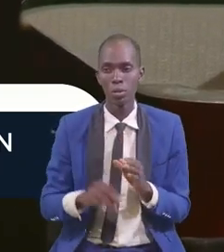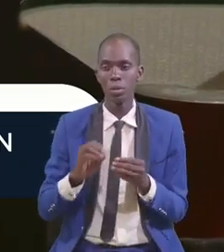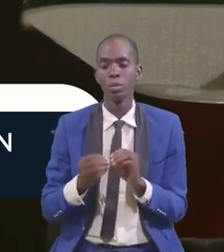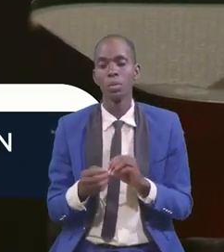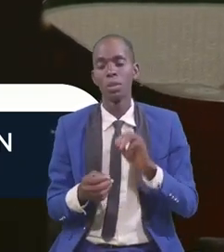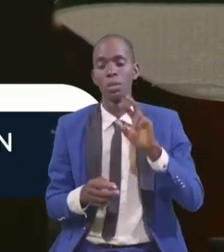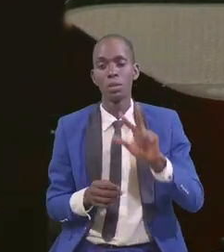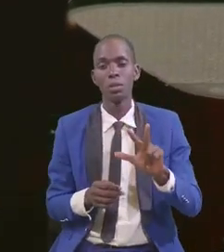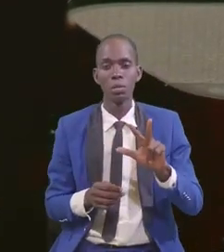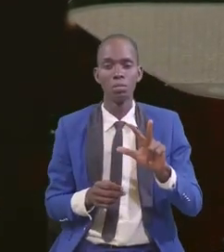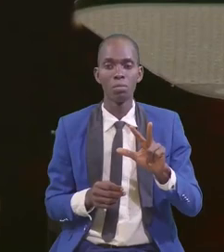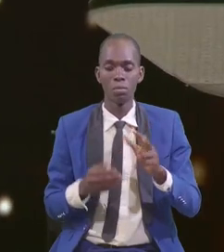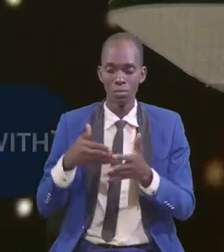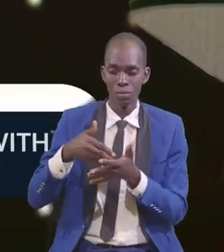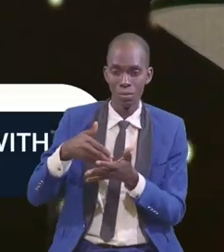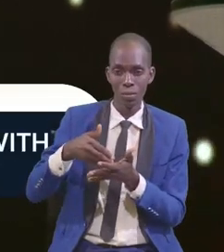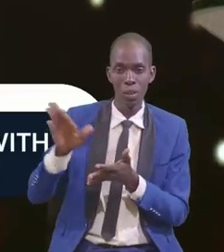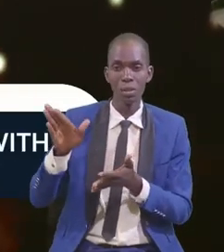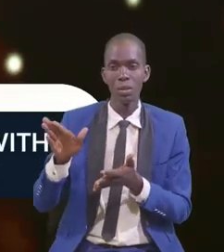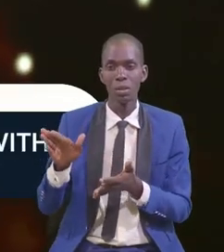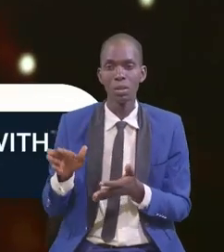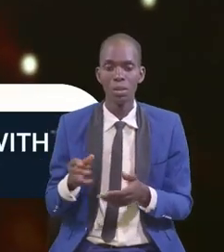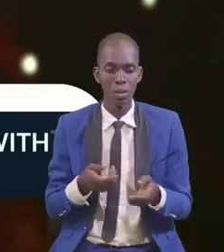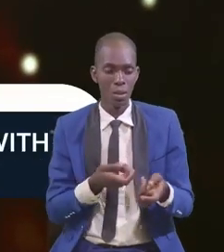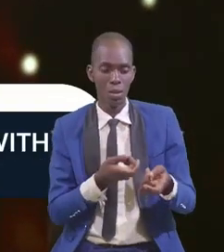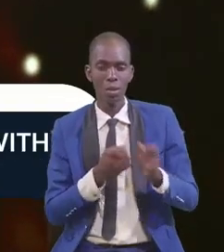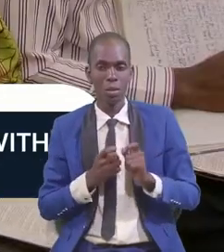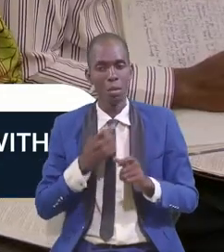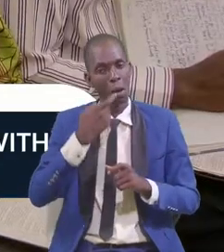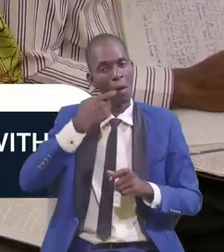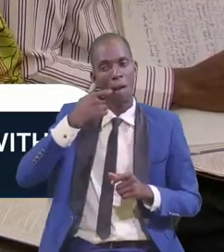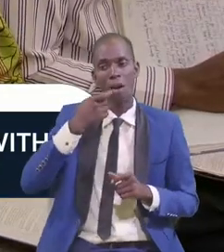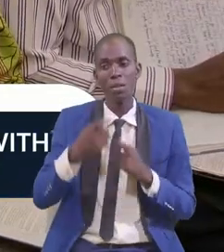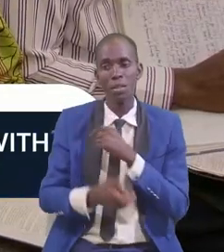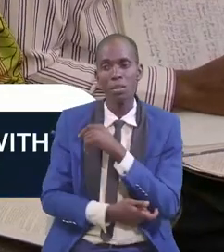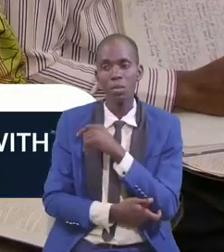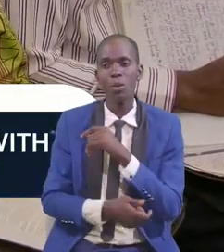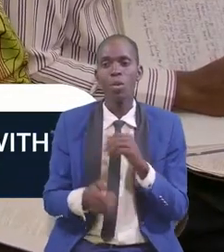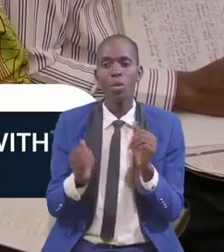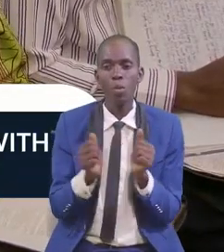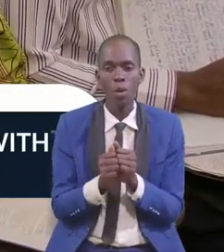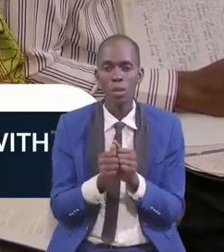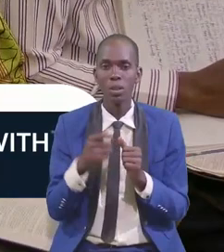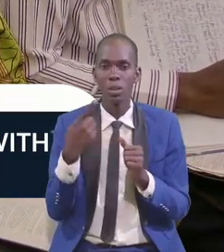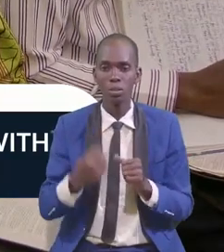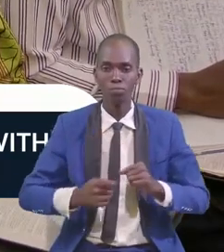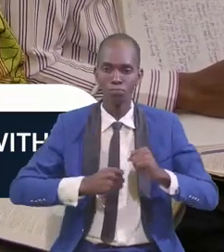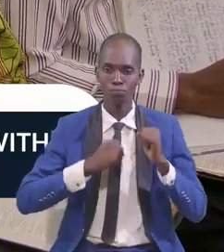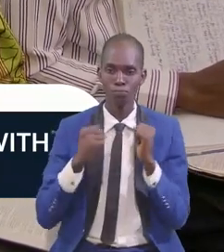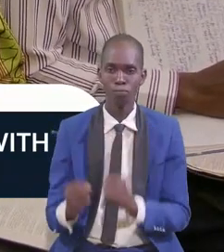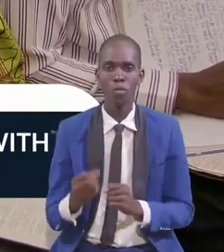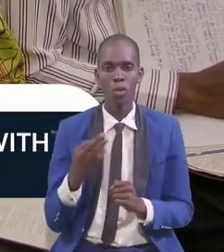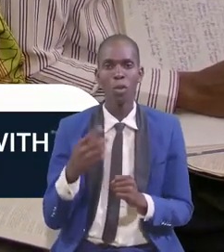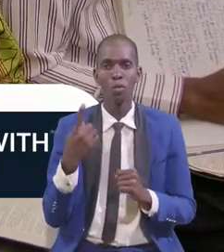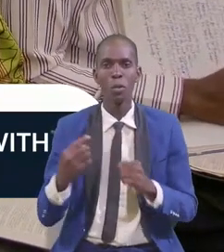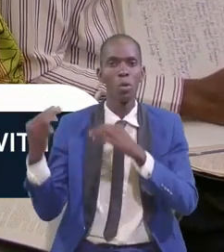three, rejecting attractive temptations with the steadfastness of